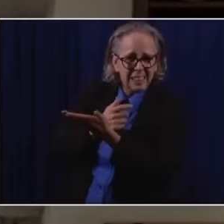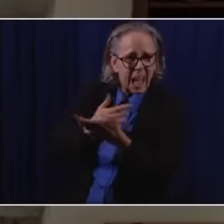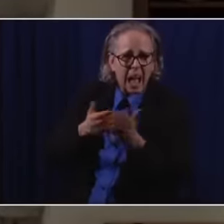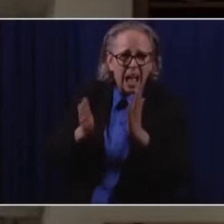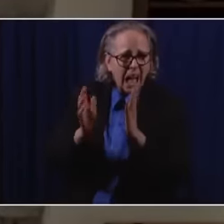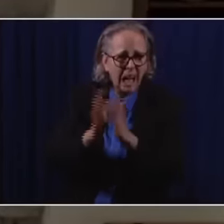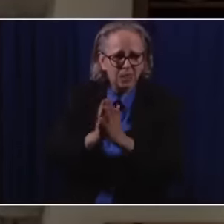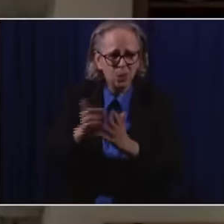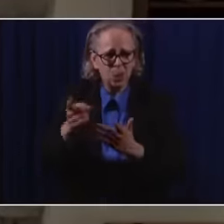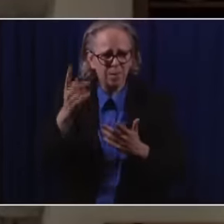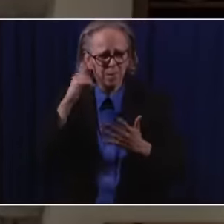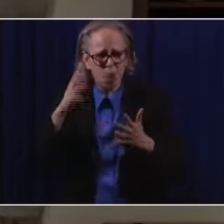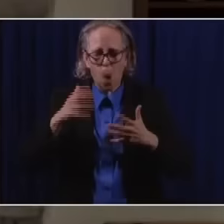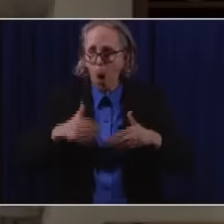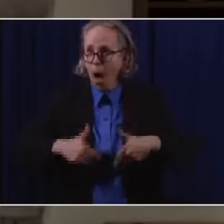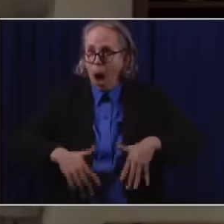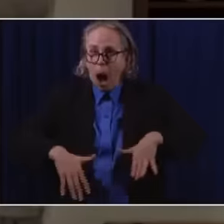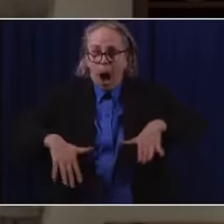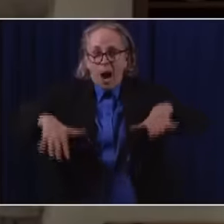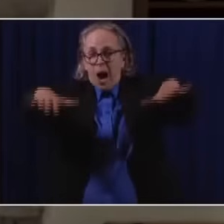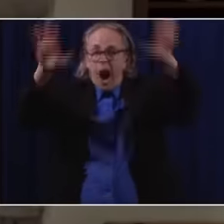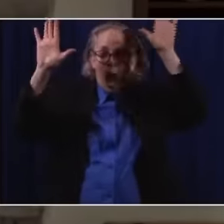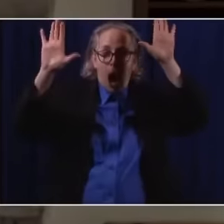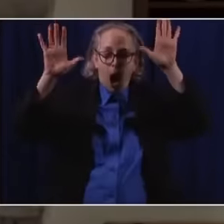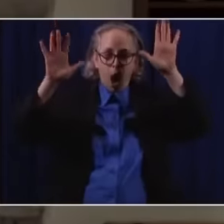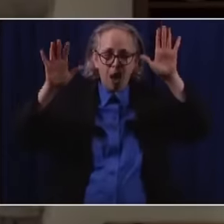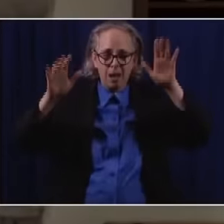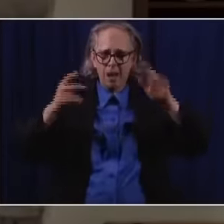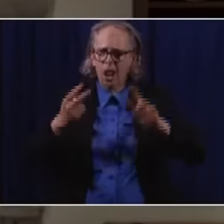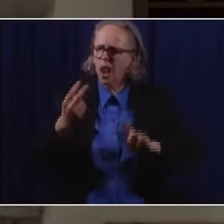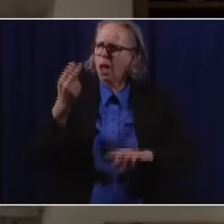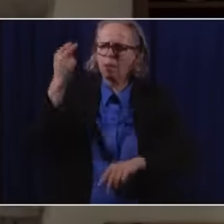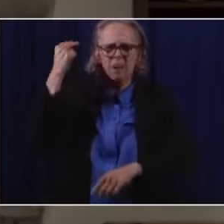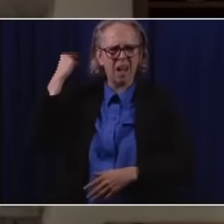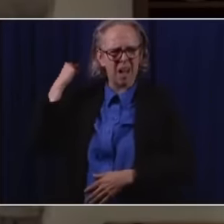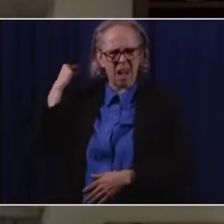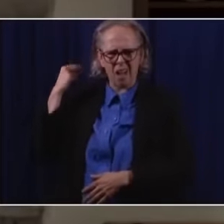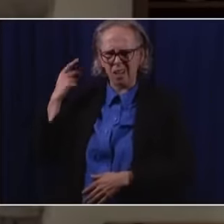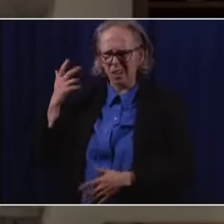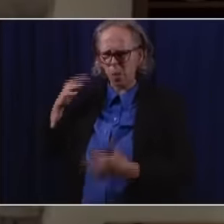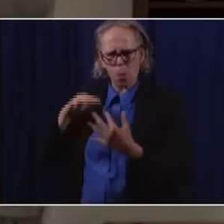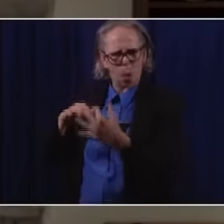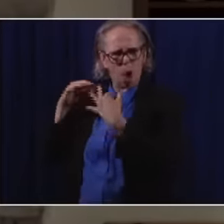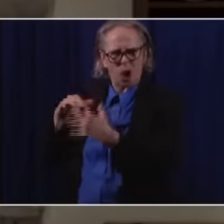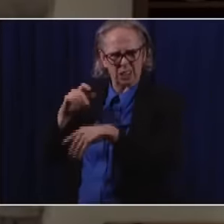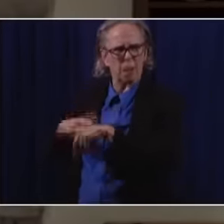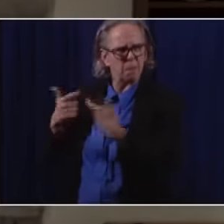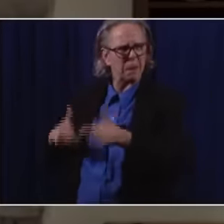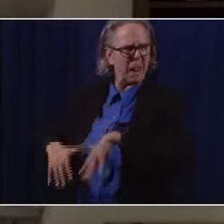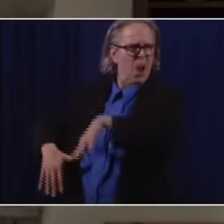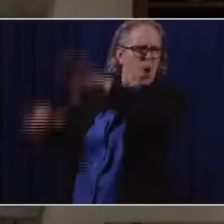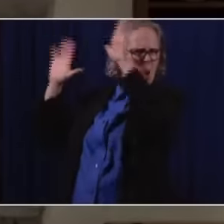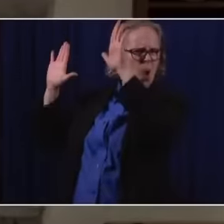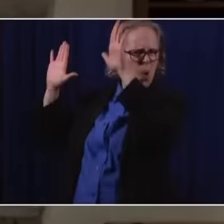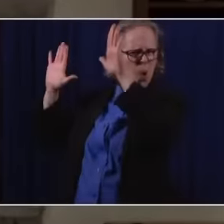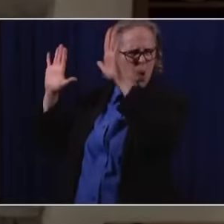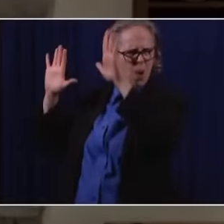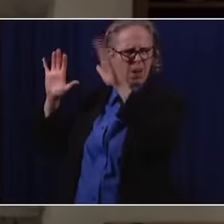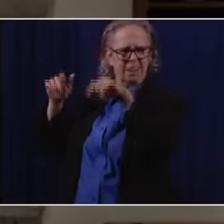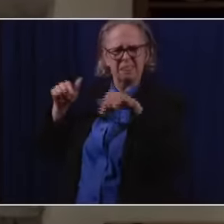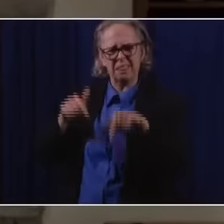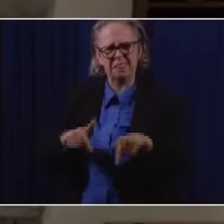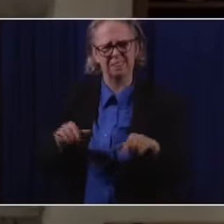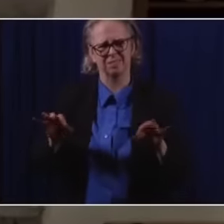We think of sacrifices that have been made by people for this country. They've been huge. this is only a